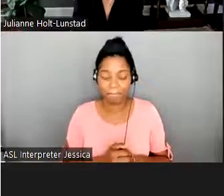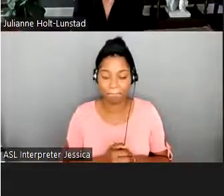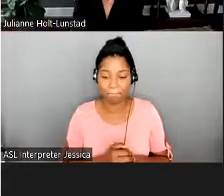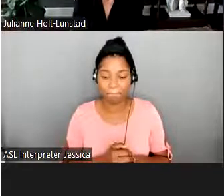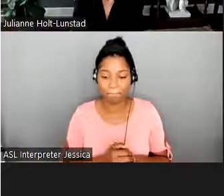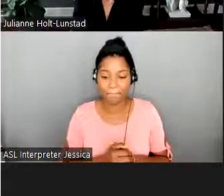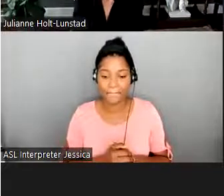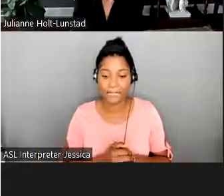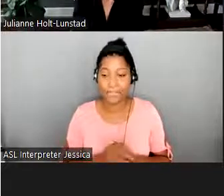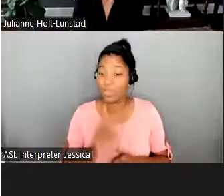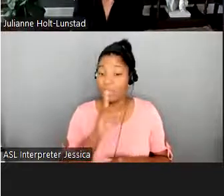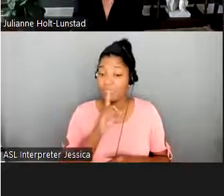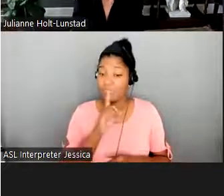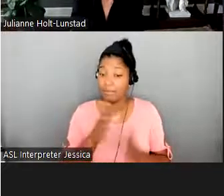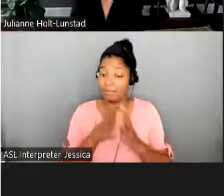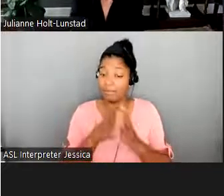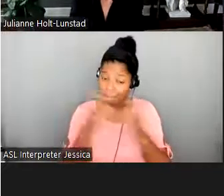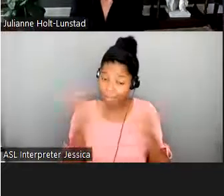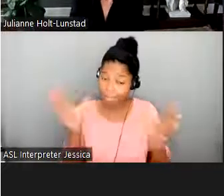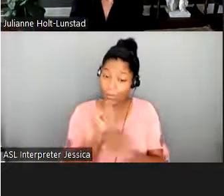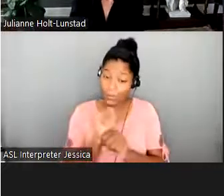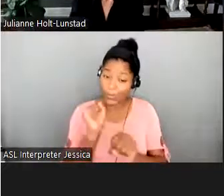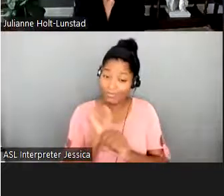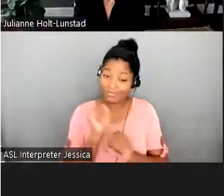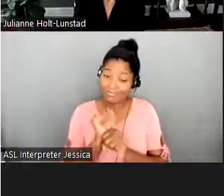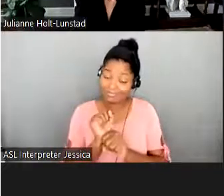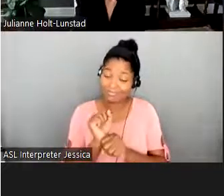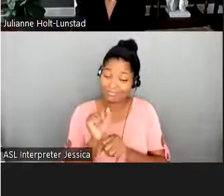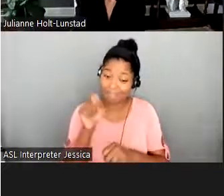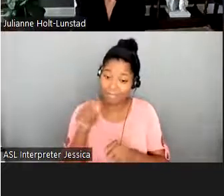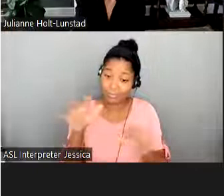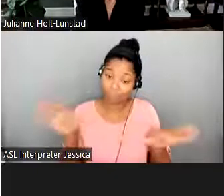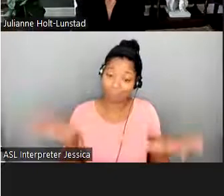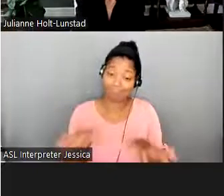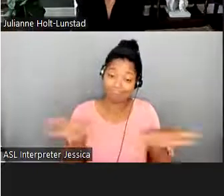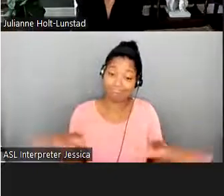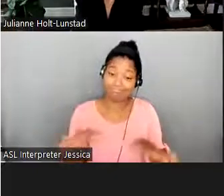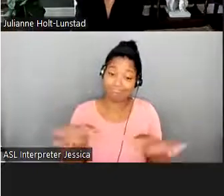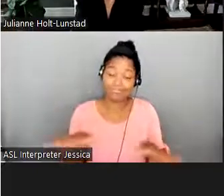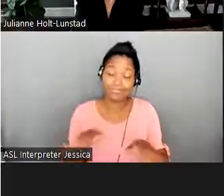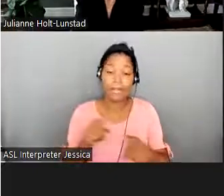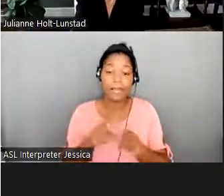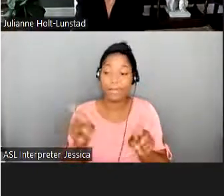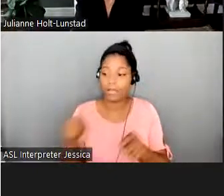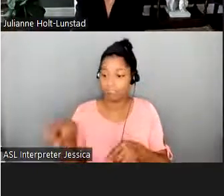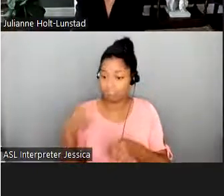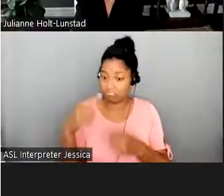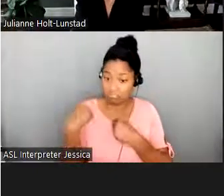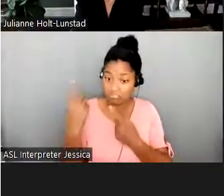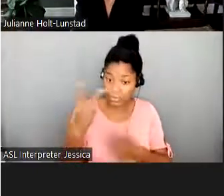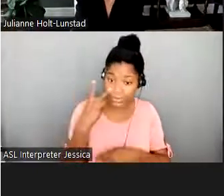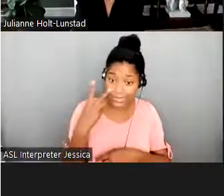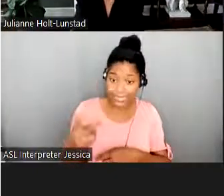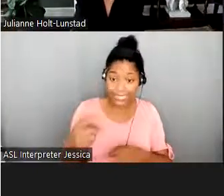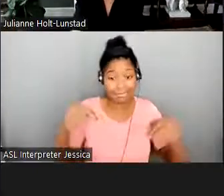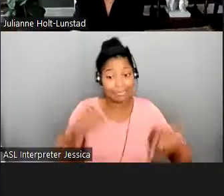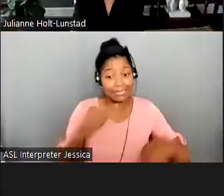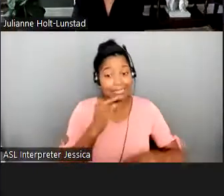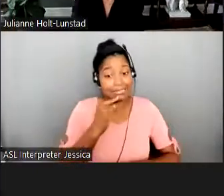course, there's certainly a lot of work to be done, as has been seen, this is critically important